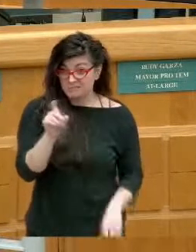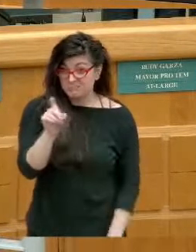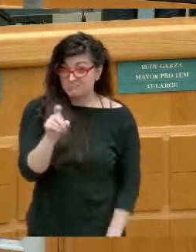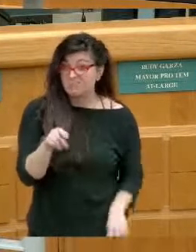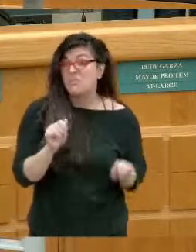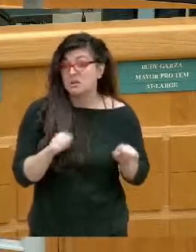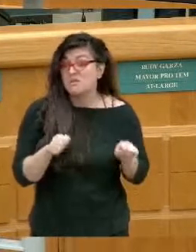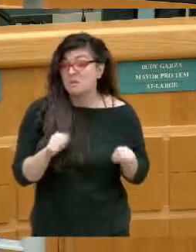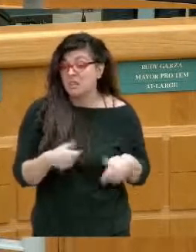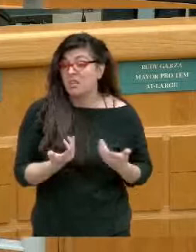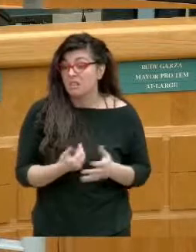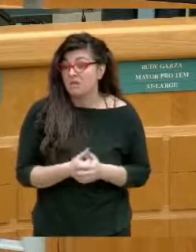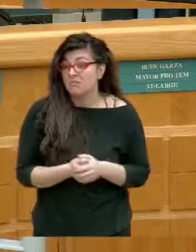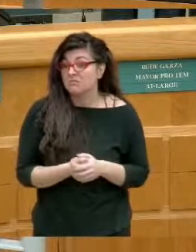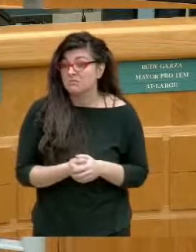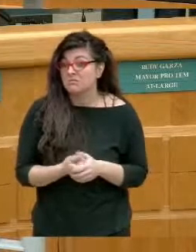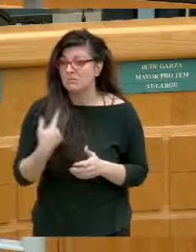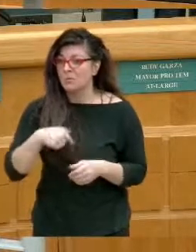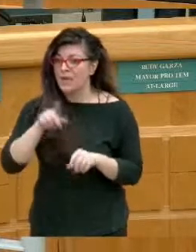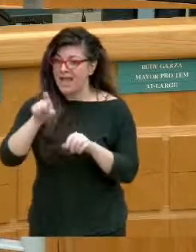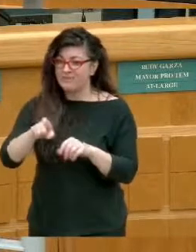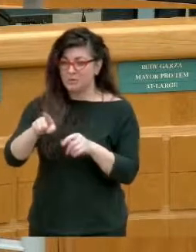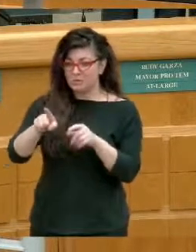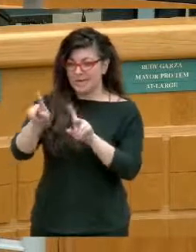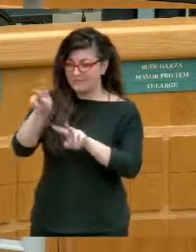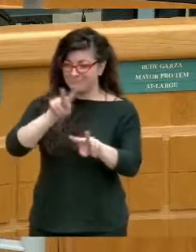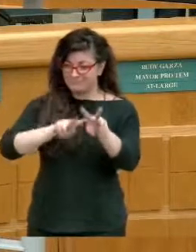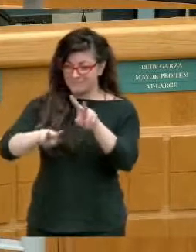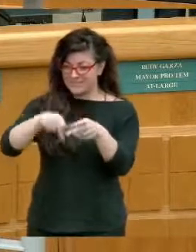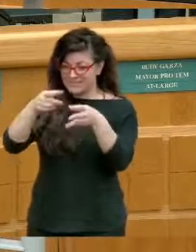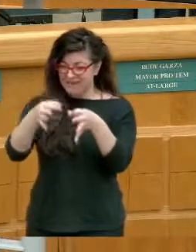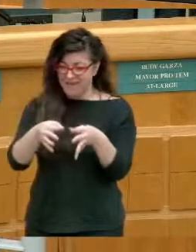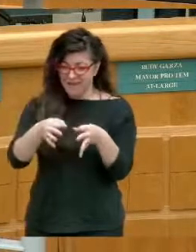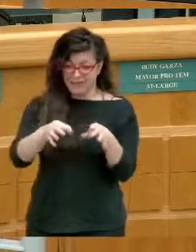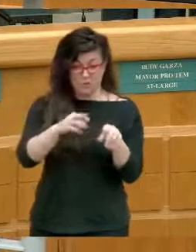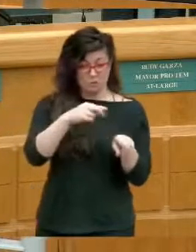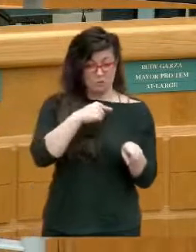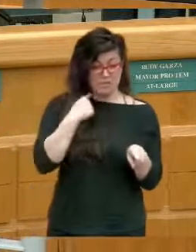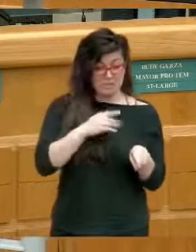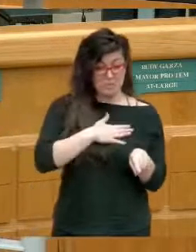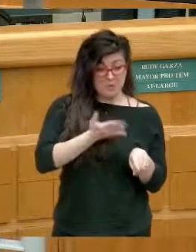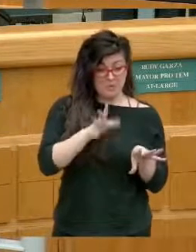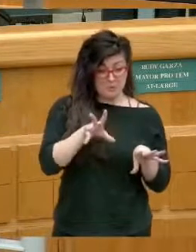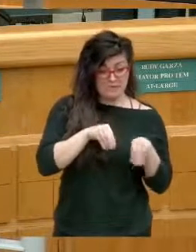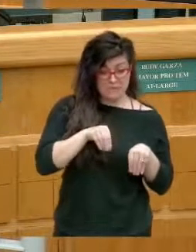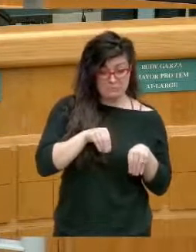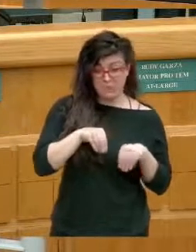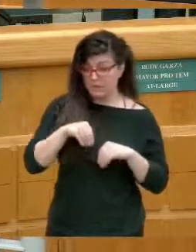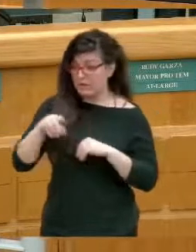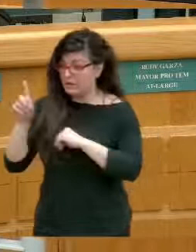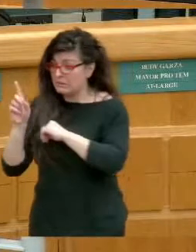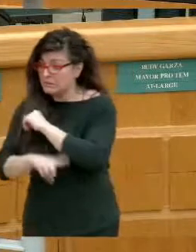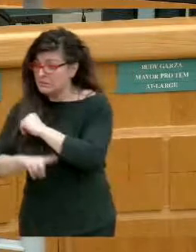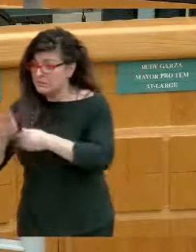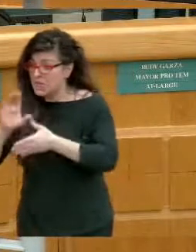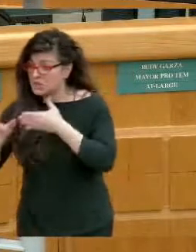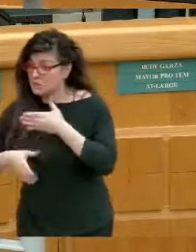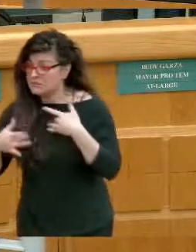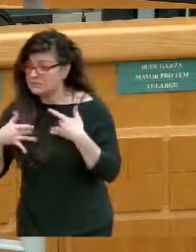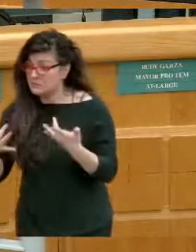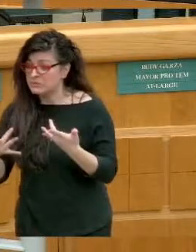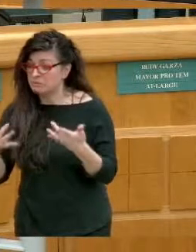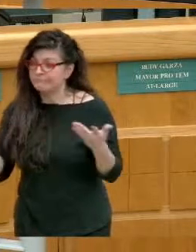what's an acceptable risk, and what are the consequences of the things we're doing. Thank you.